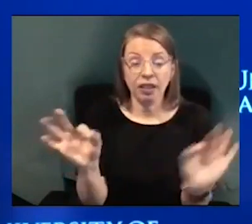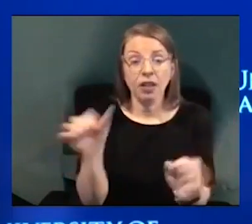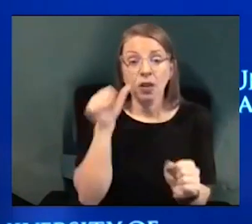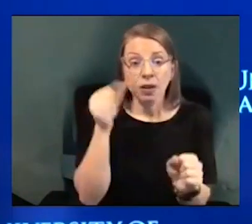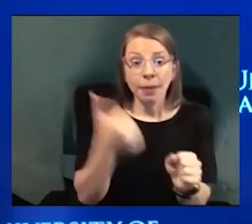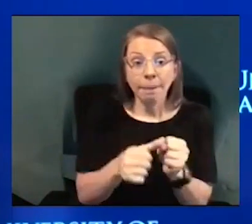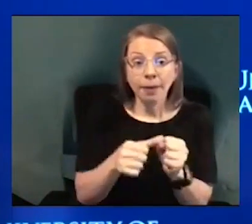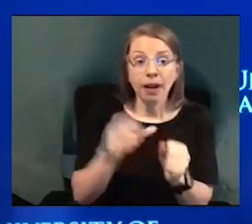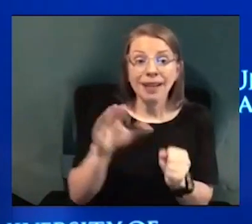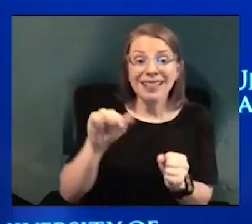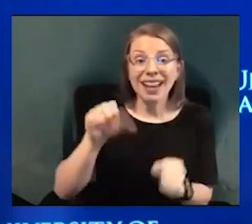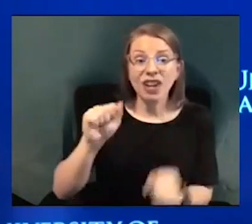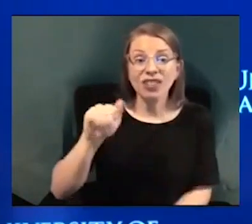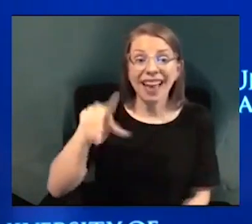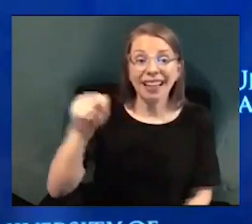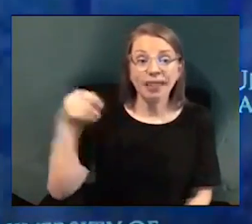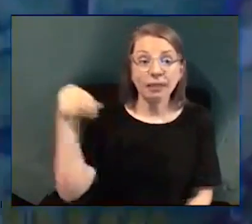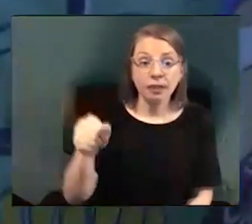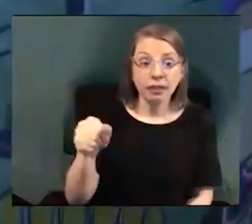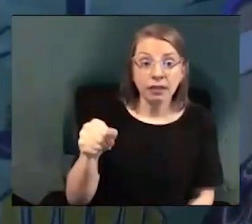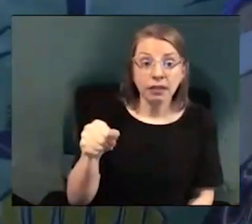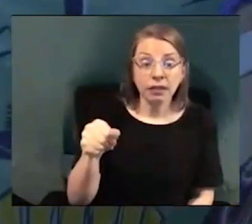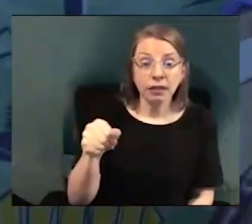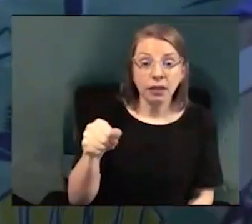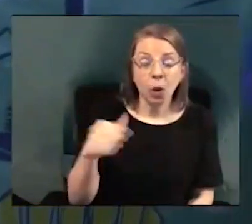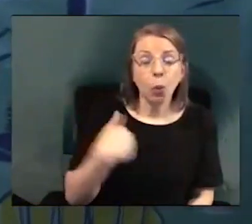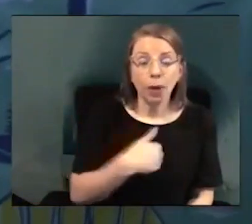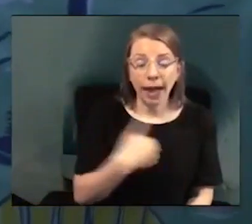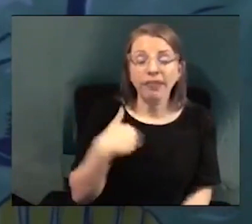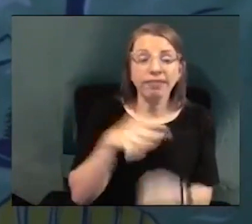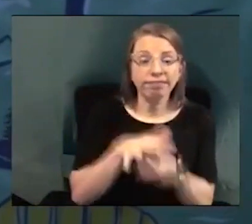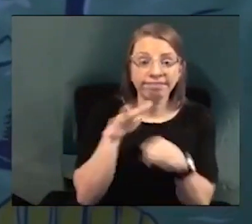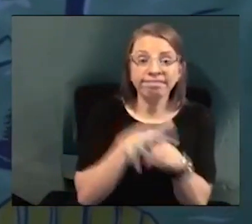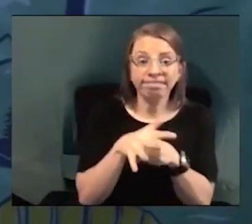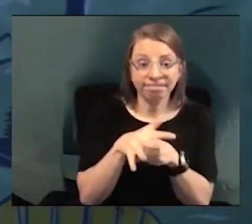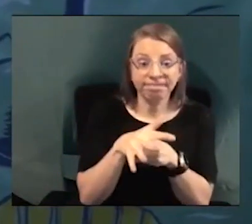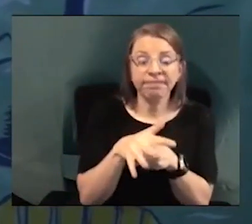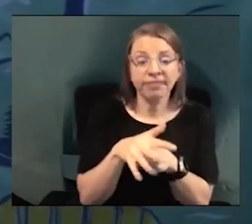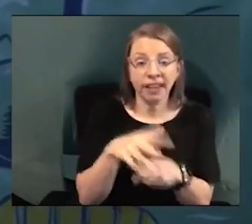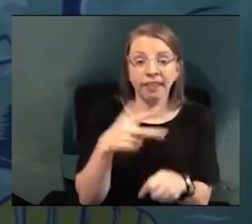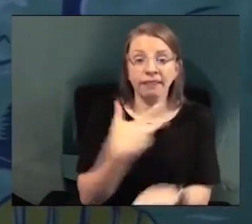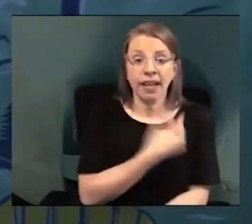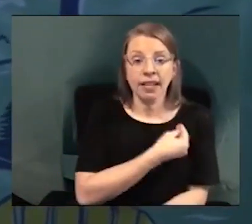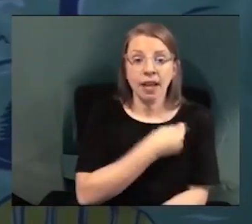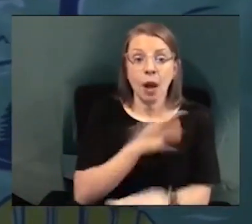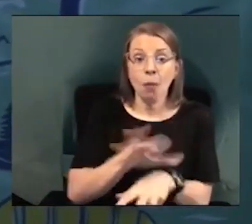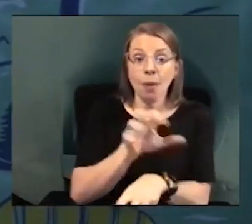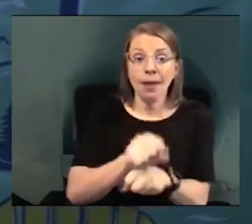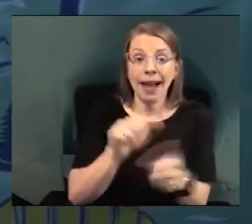CARES Act, and we have plenty of vaccine. You can book an appointment by calling